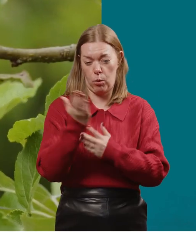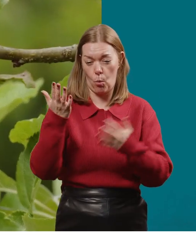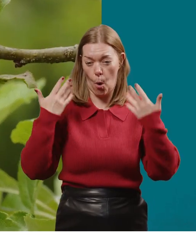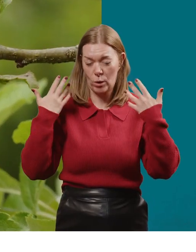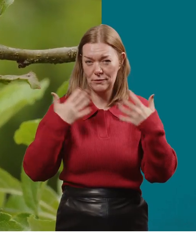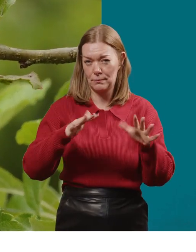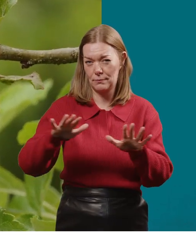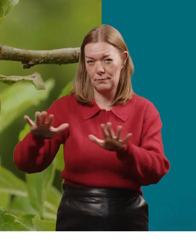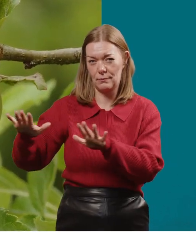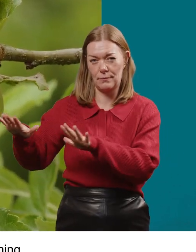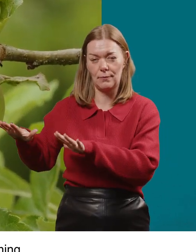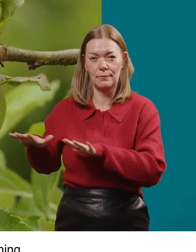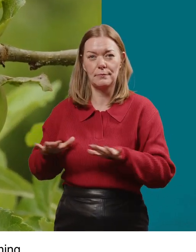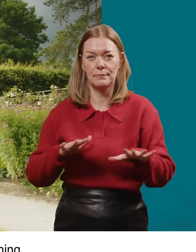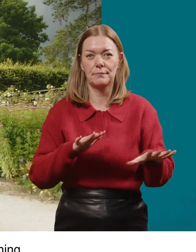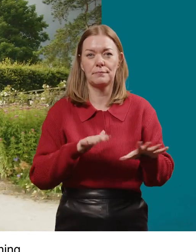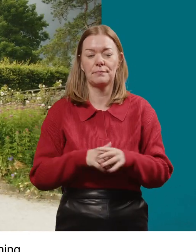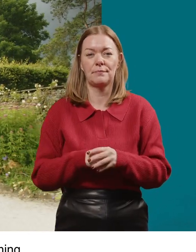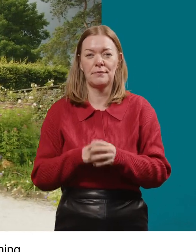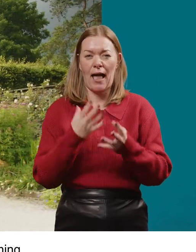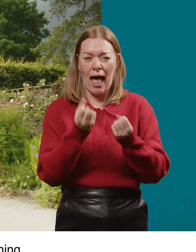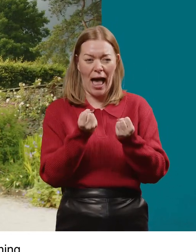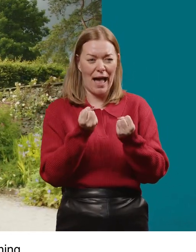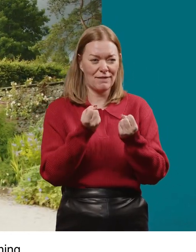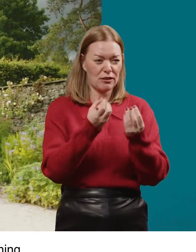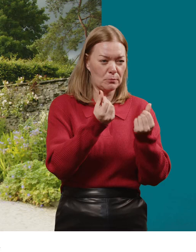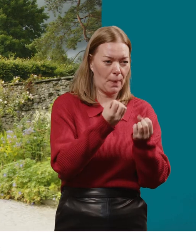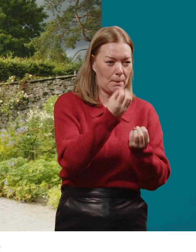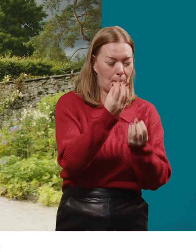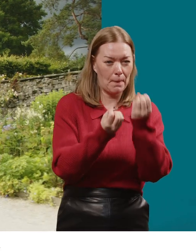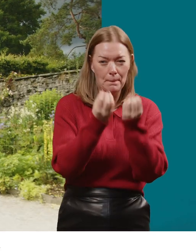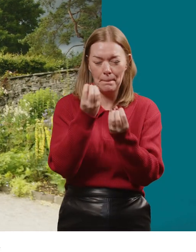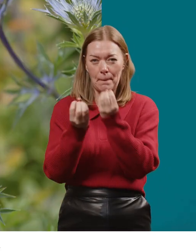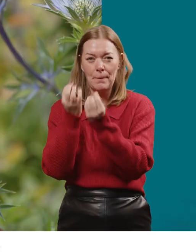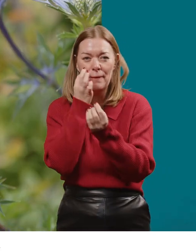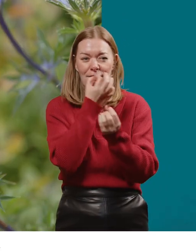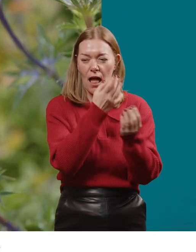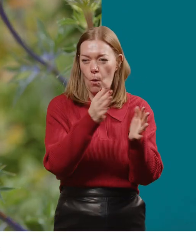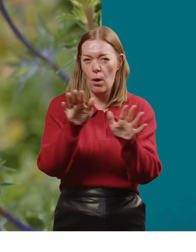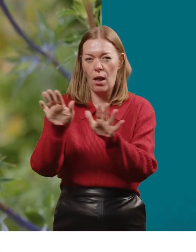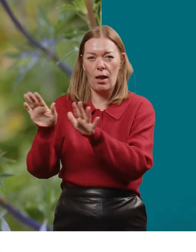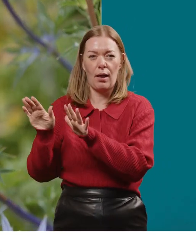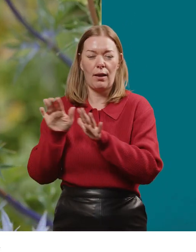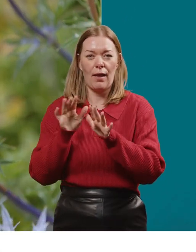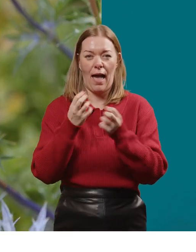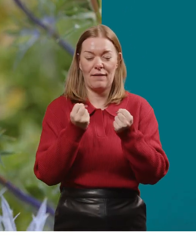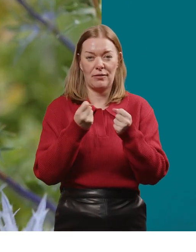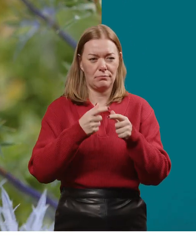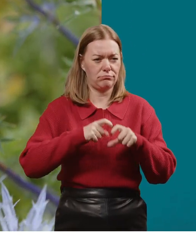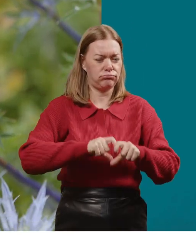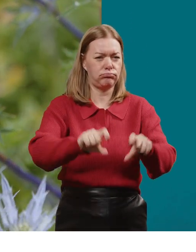autumn. There's always something blooming in the 50-metre-long herbaceous border, which provides continuous